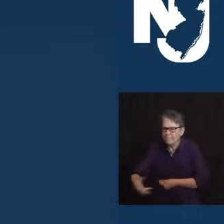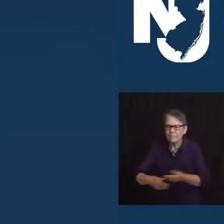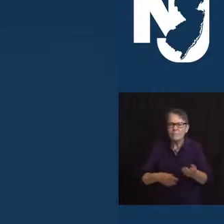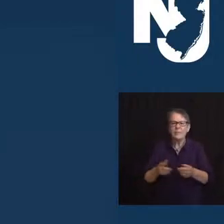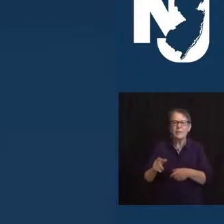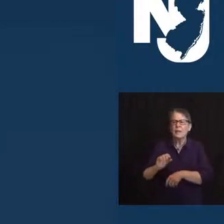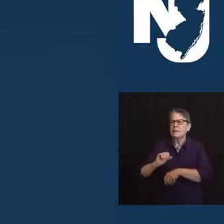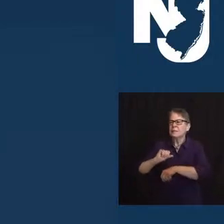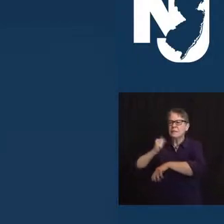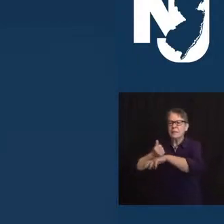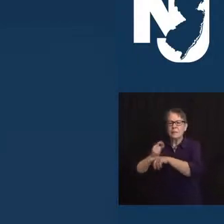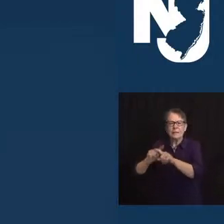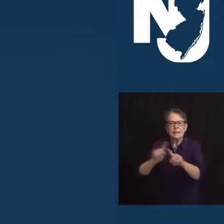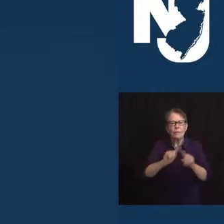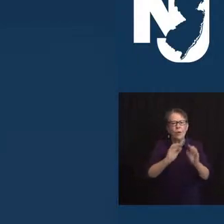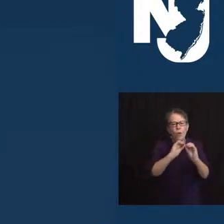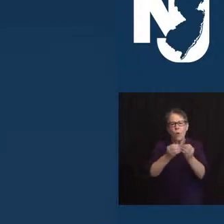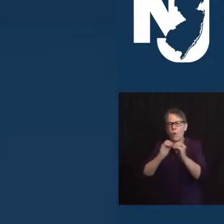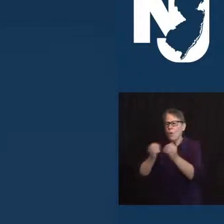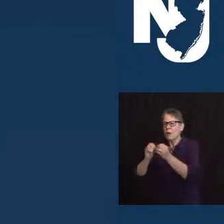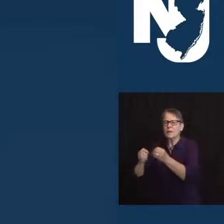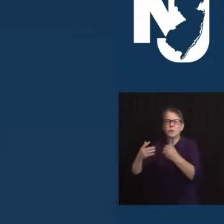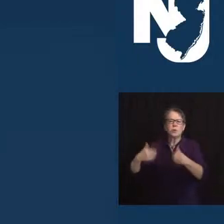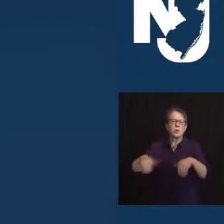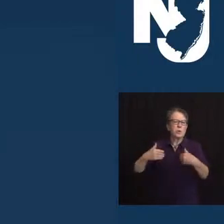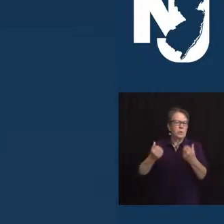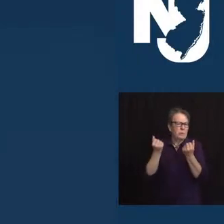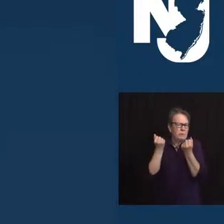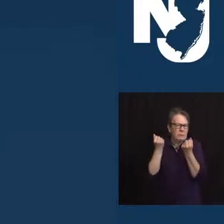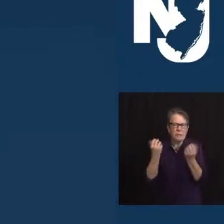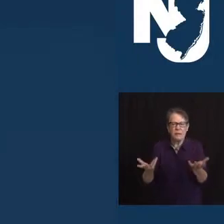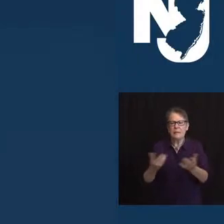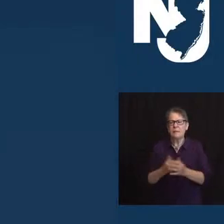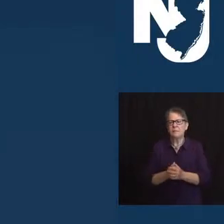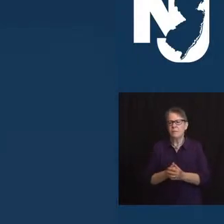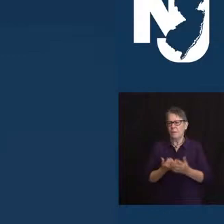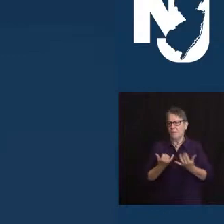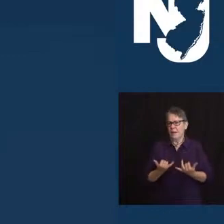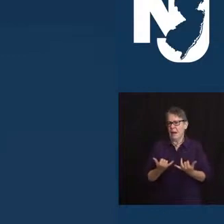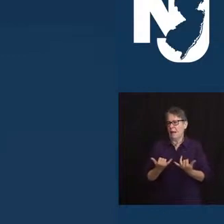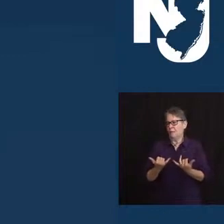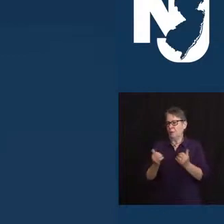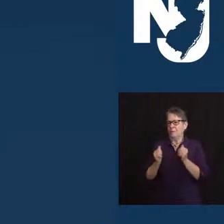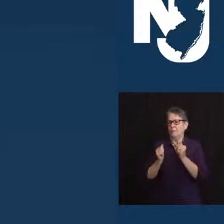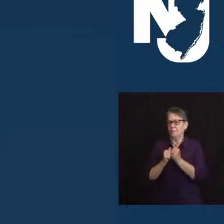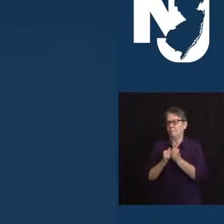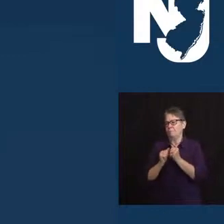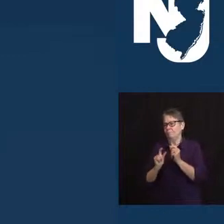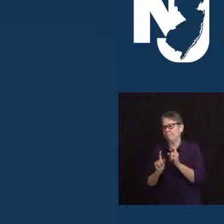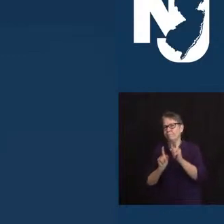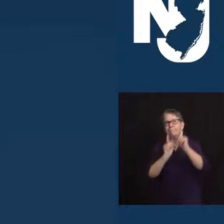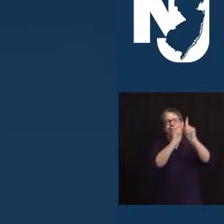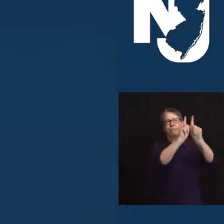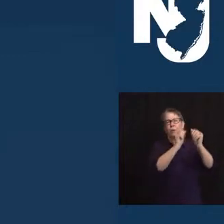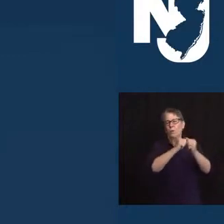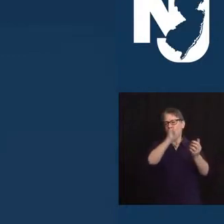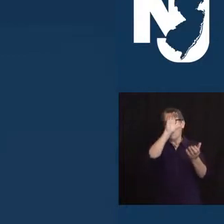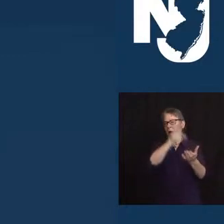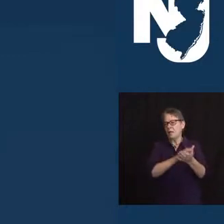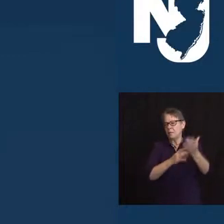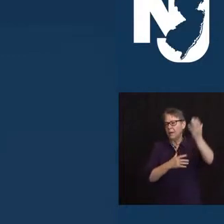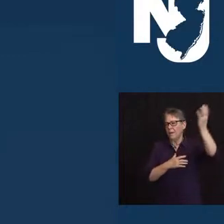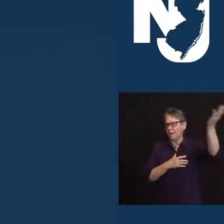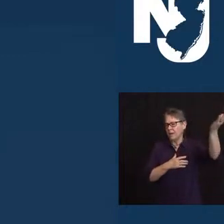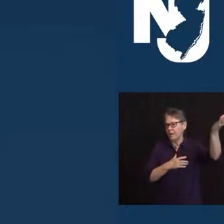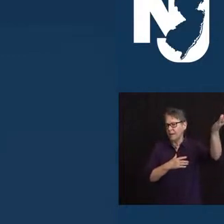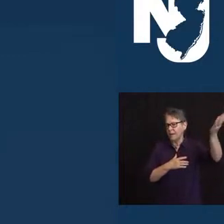Educators. Judy's now reunited with her beloved late husband, Donald, who she had lost in 1993 after more